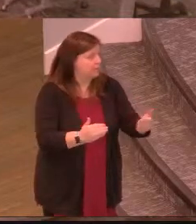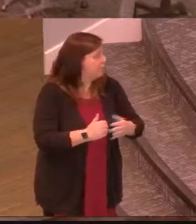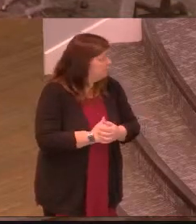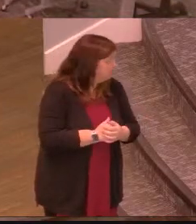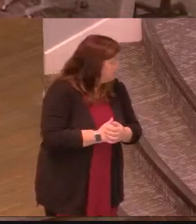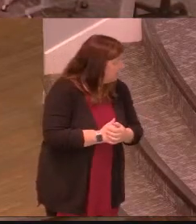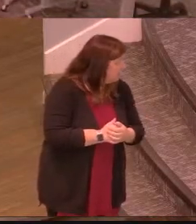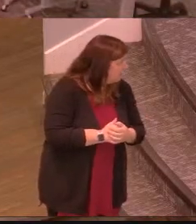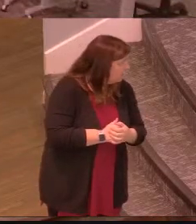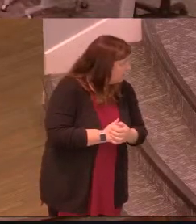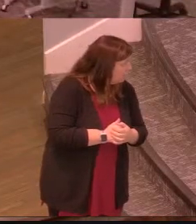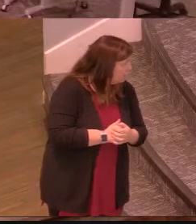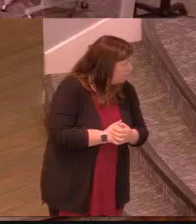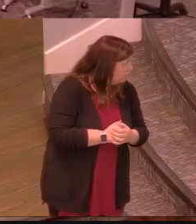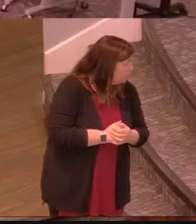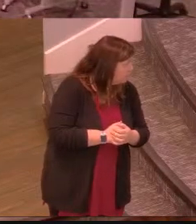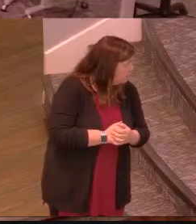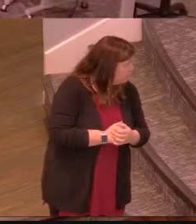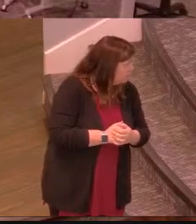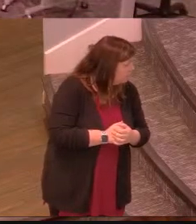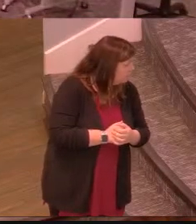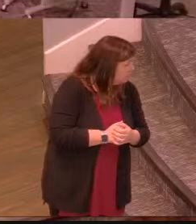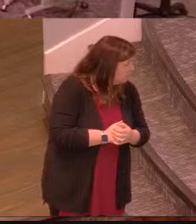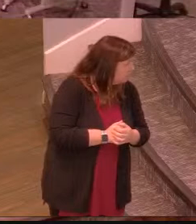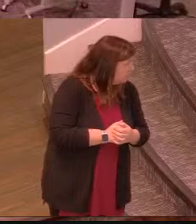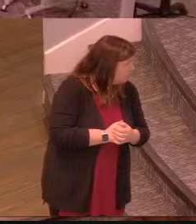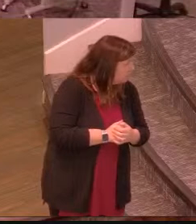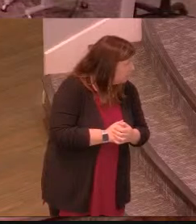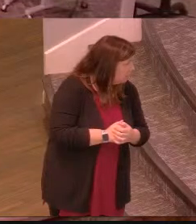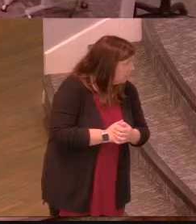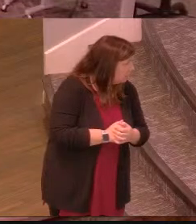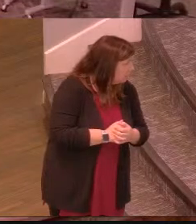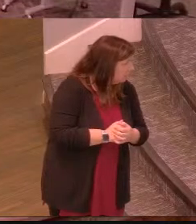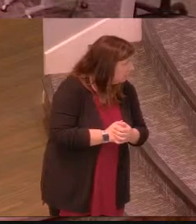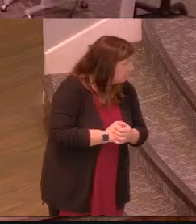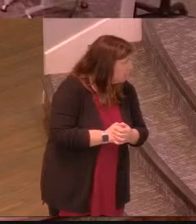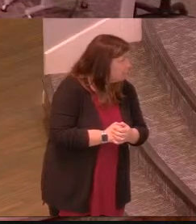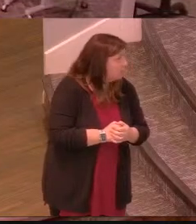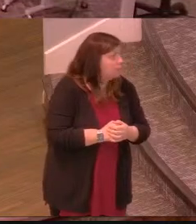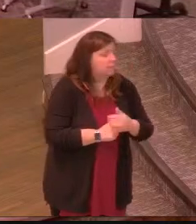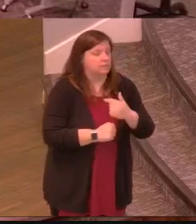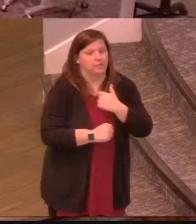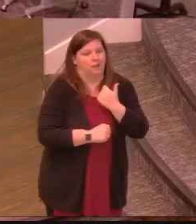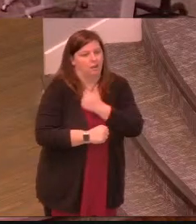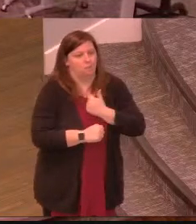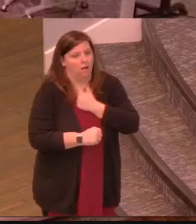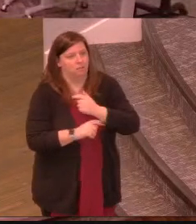have had a family crisis, and so I have not seen my email for that. Thank you.